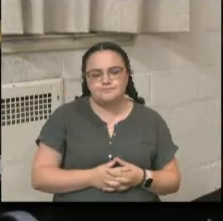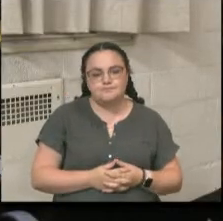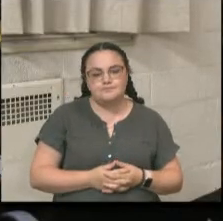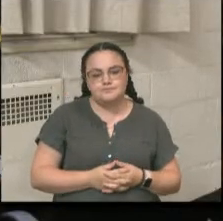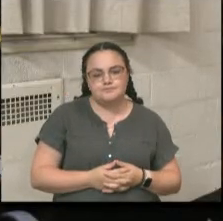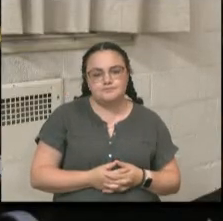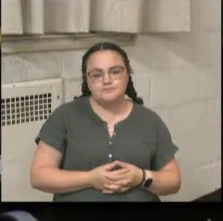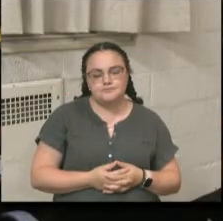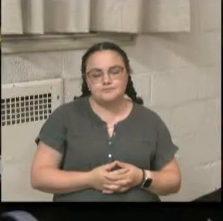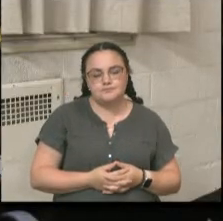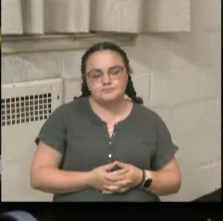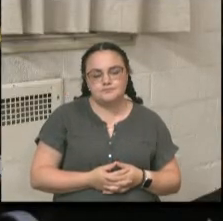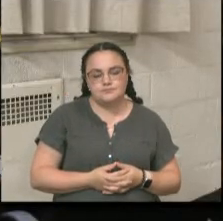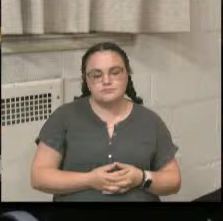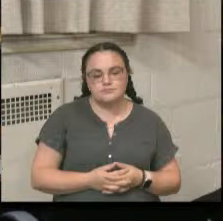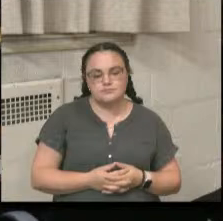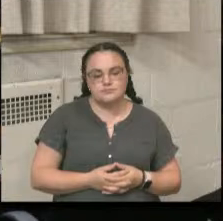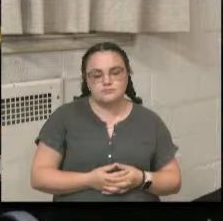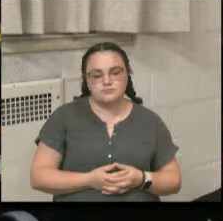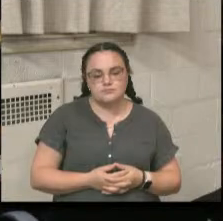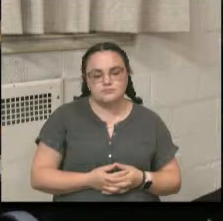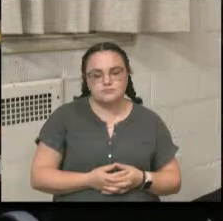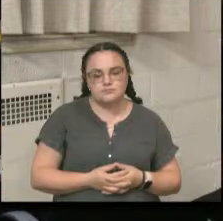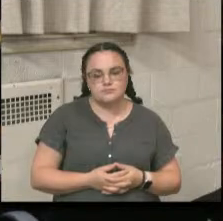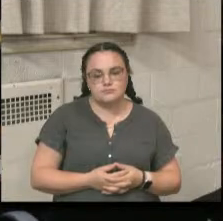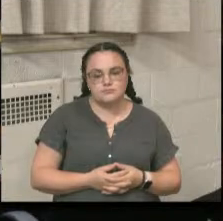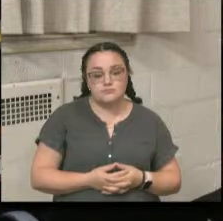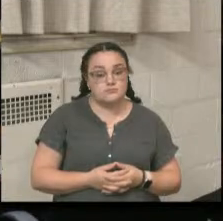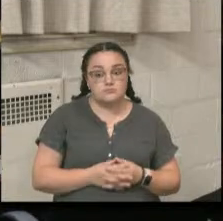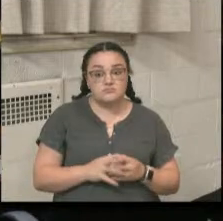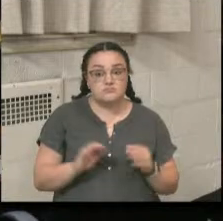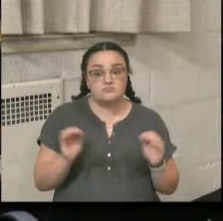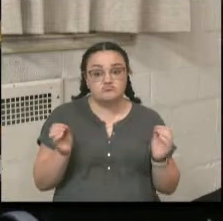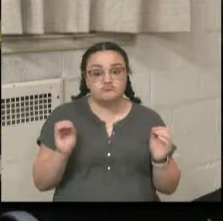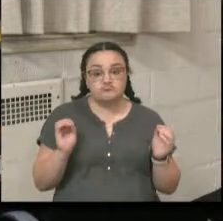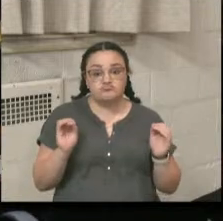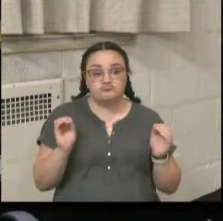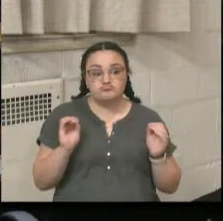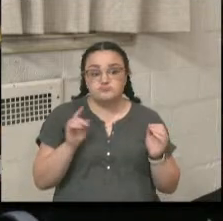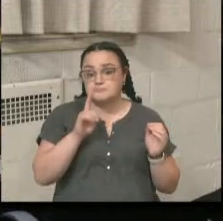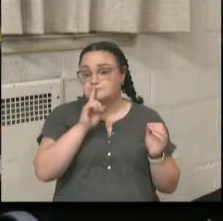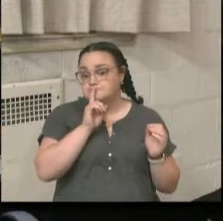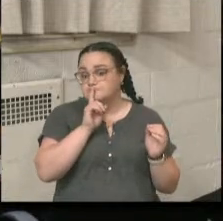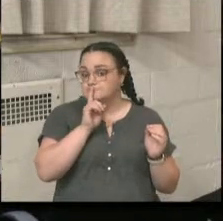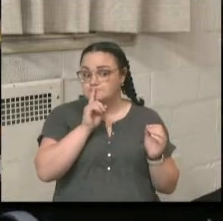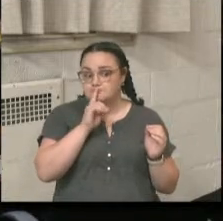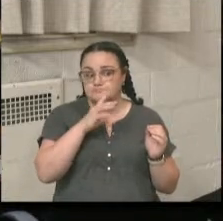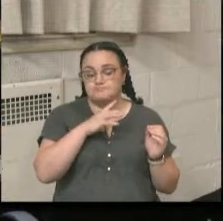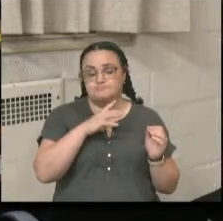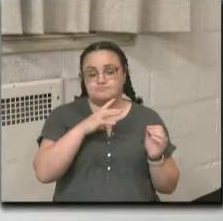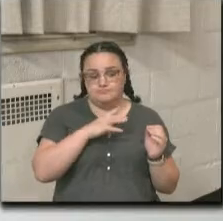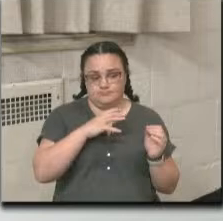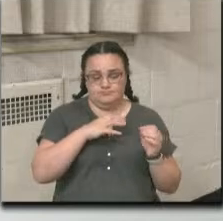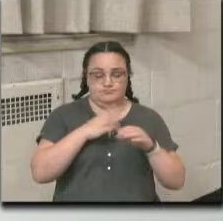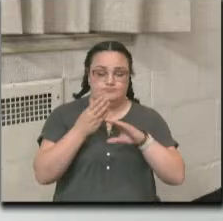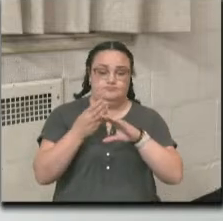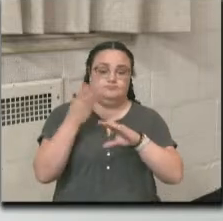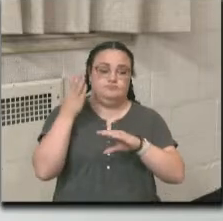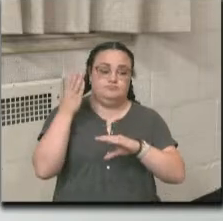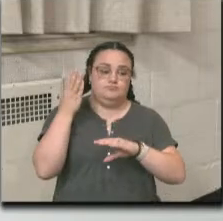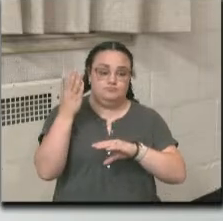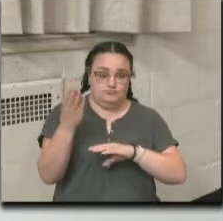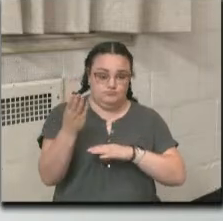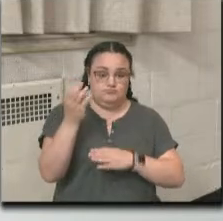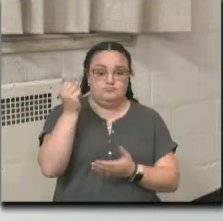Seeing no more questions, The motion on the floor is